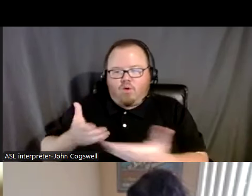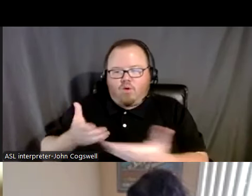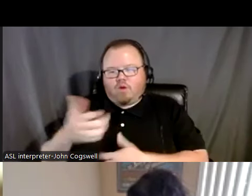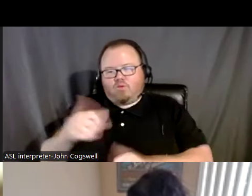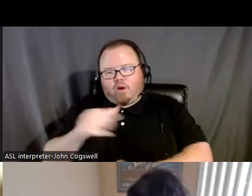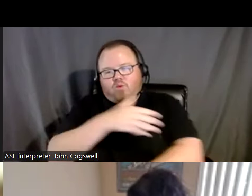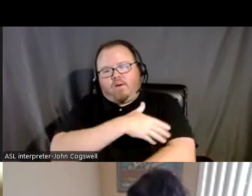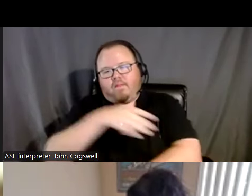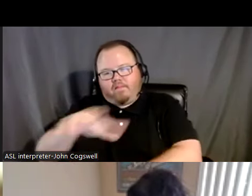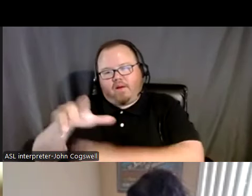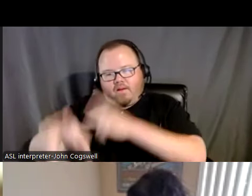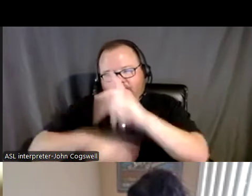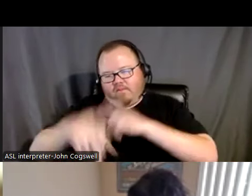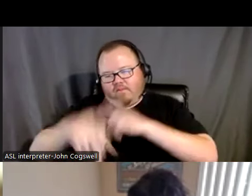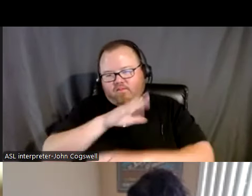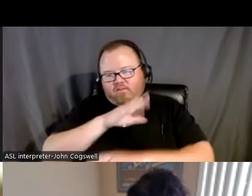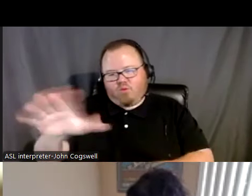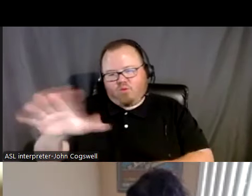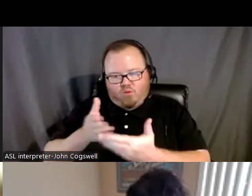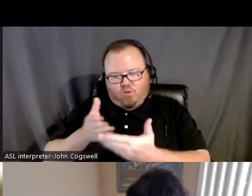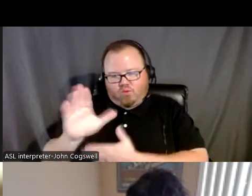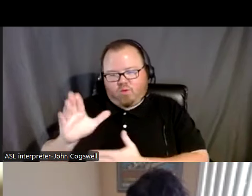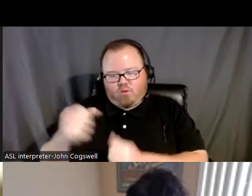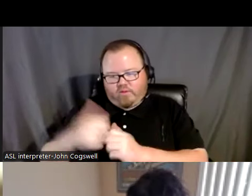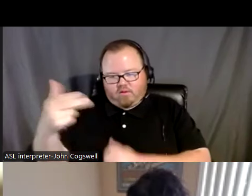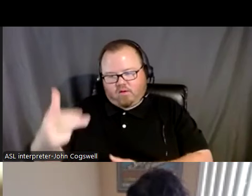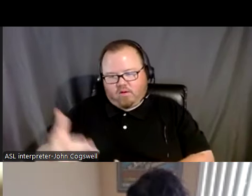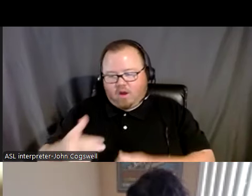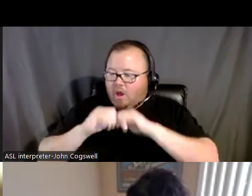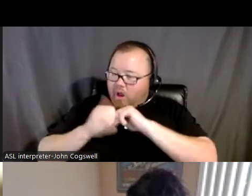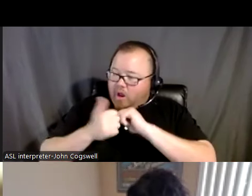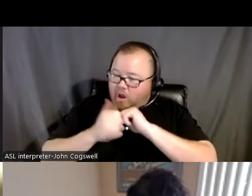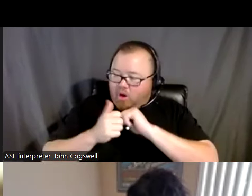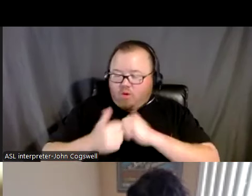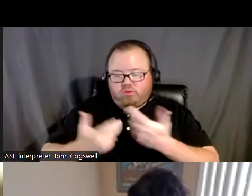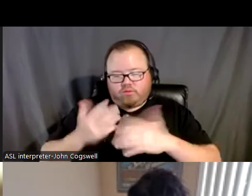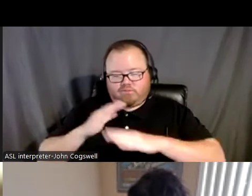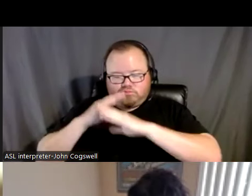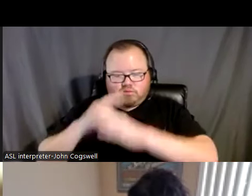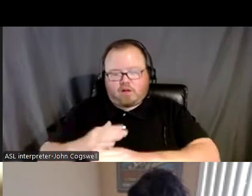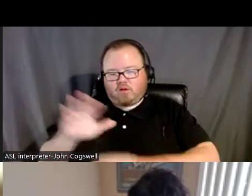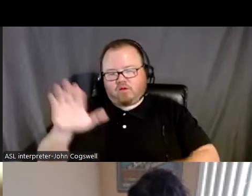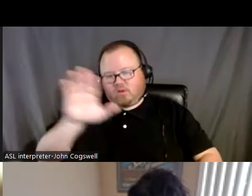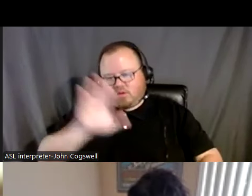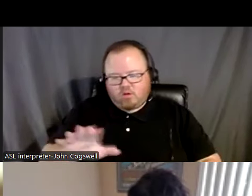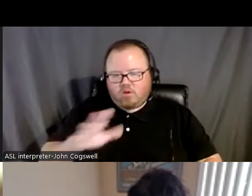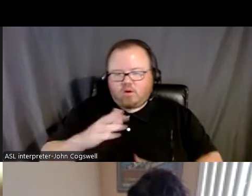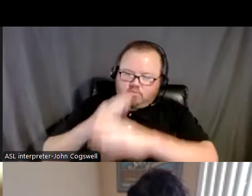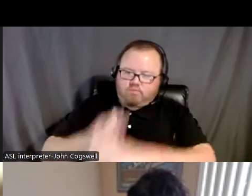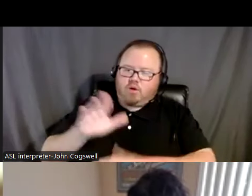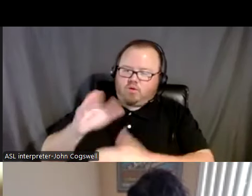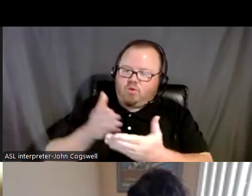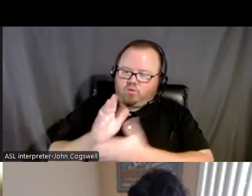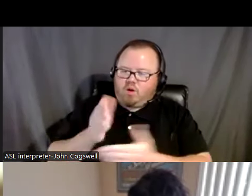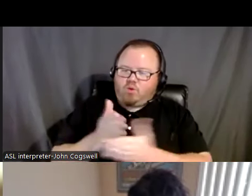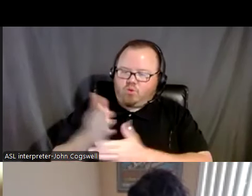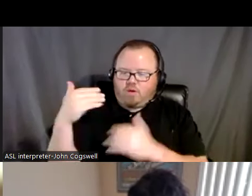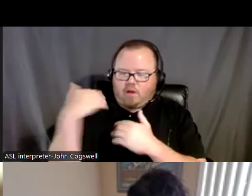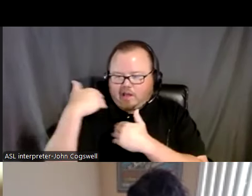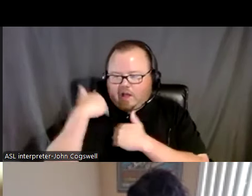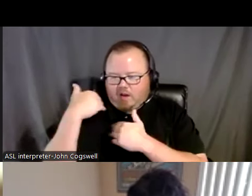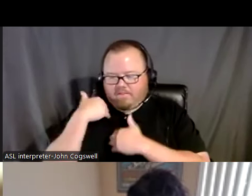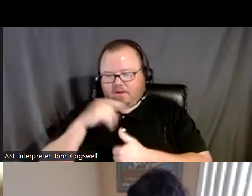people about their firearm rights. But you do that by protecting you protect your rights through accountability and